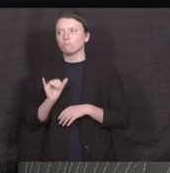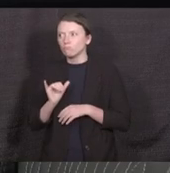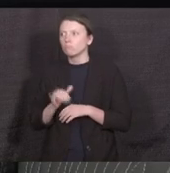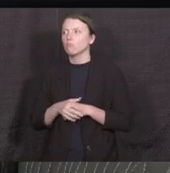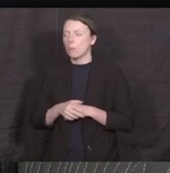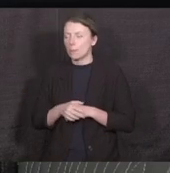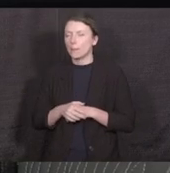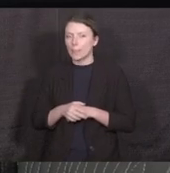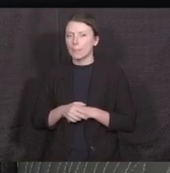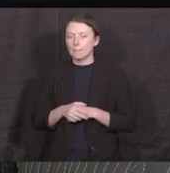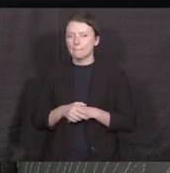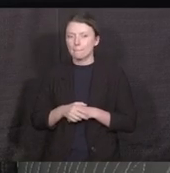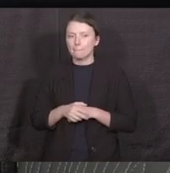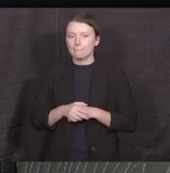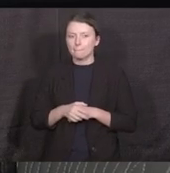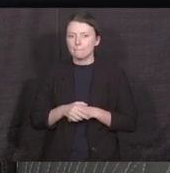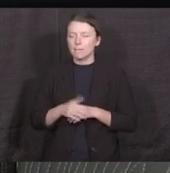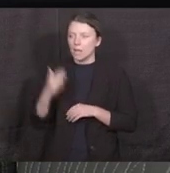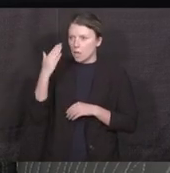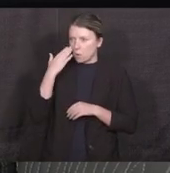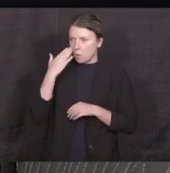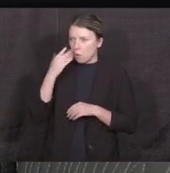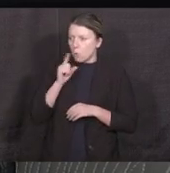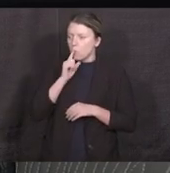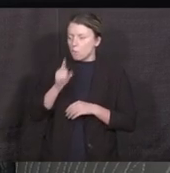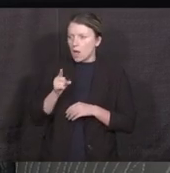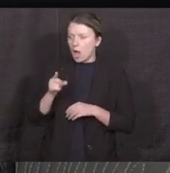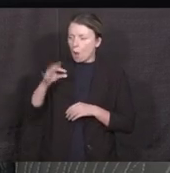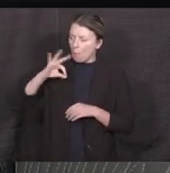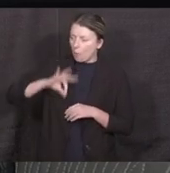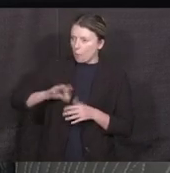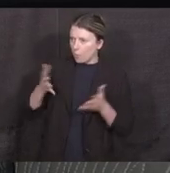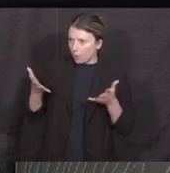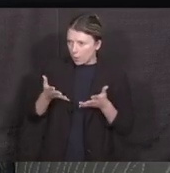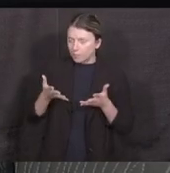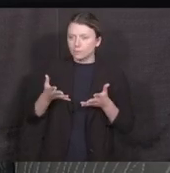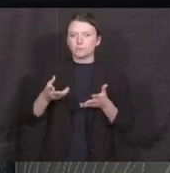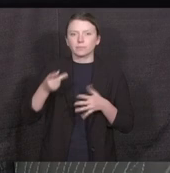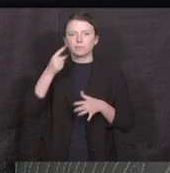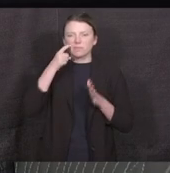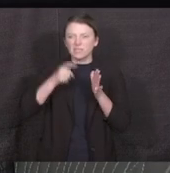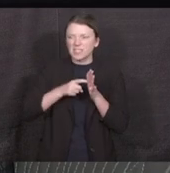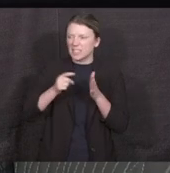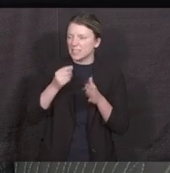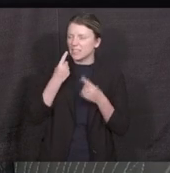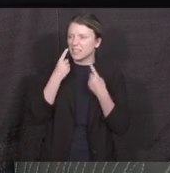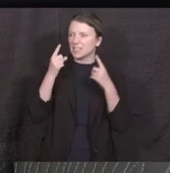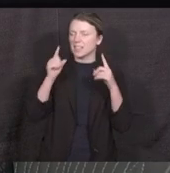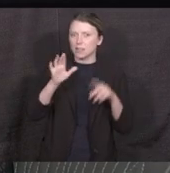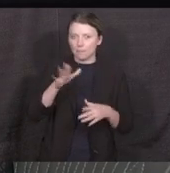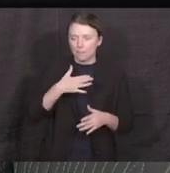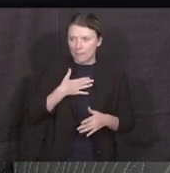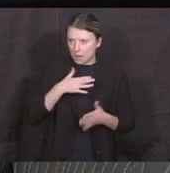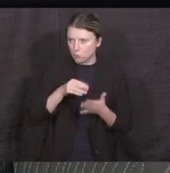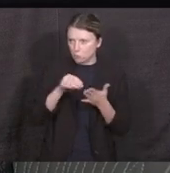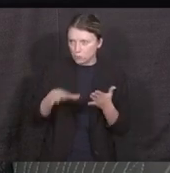You know, the real reward is seeing the success of the students who I